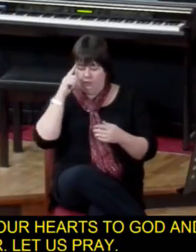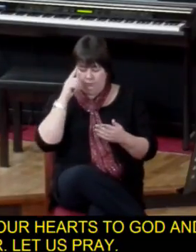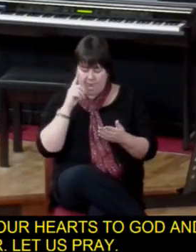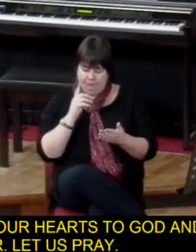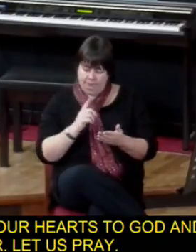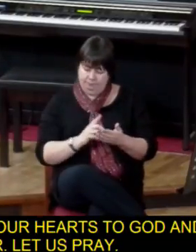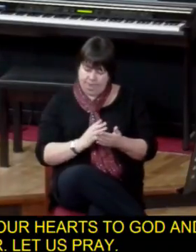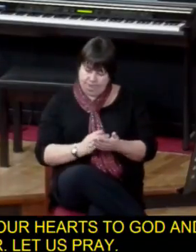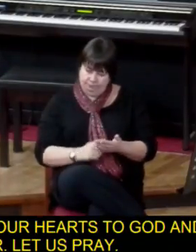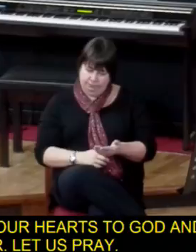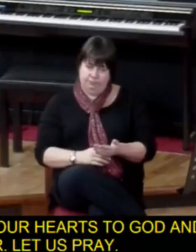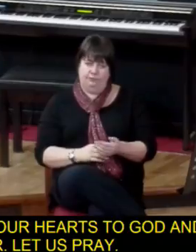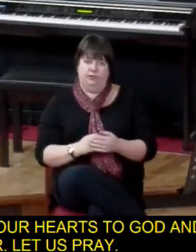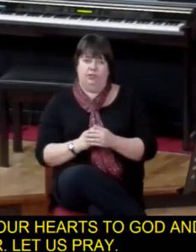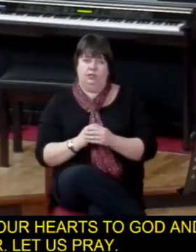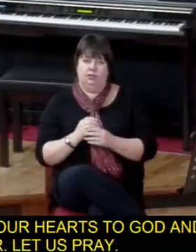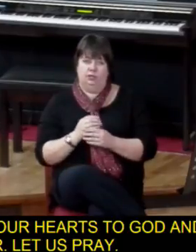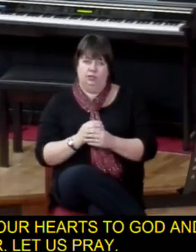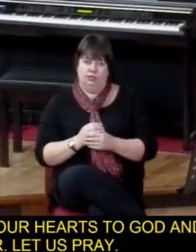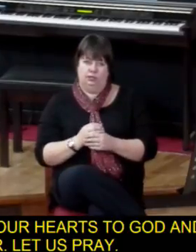penitence this morning.